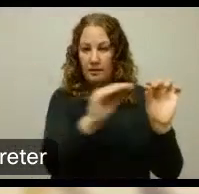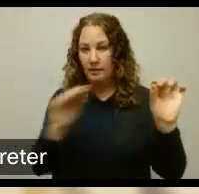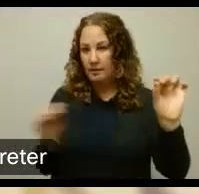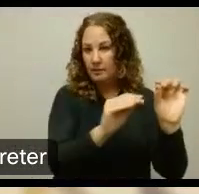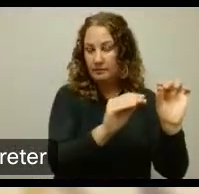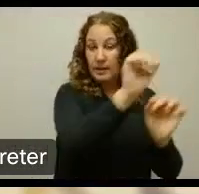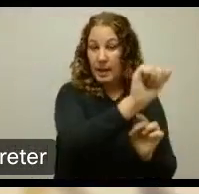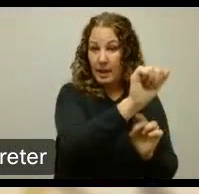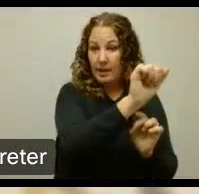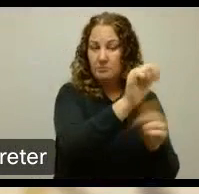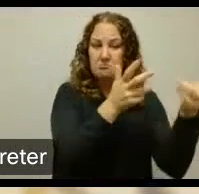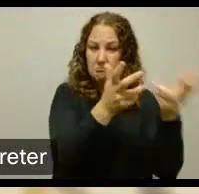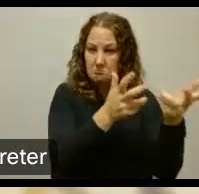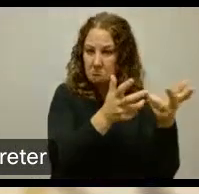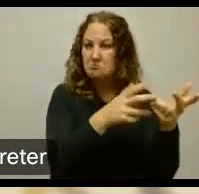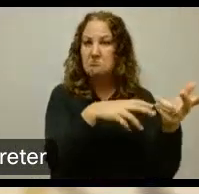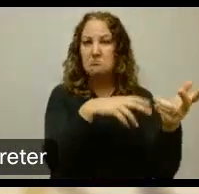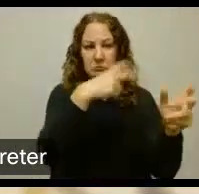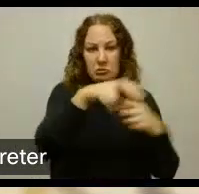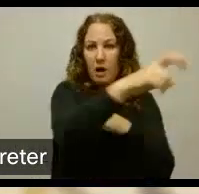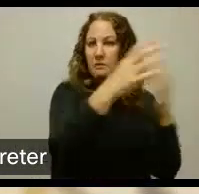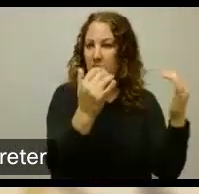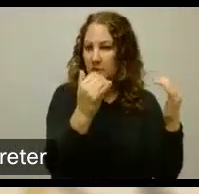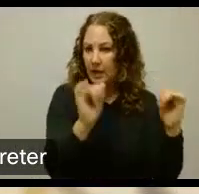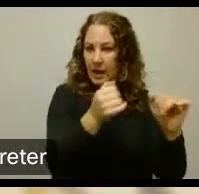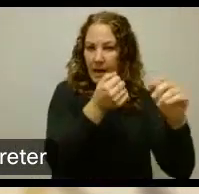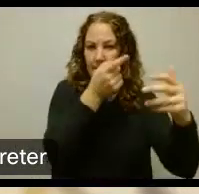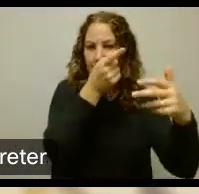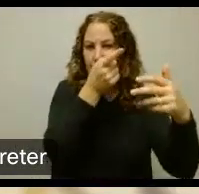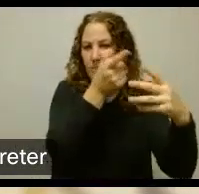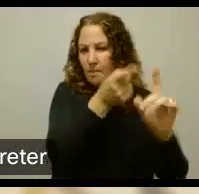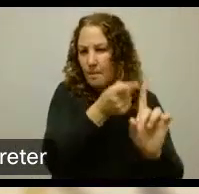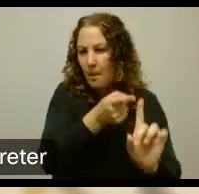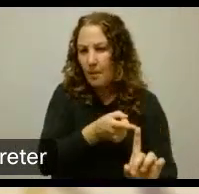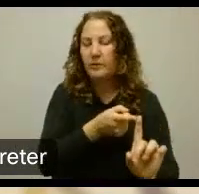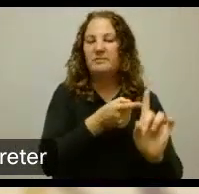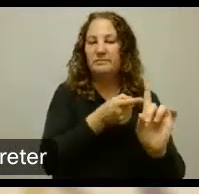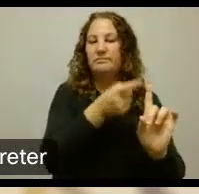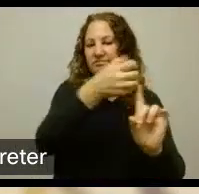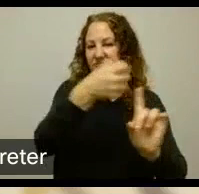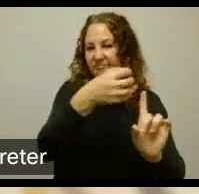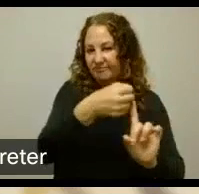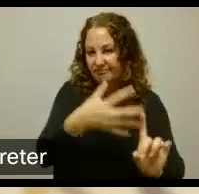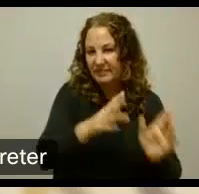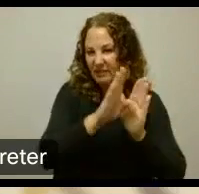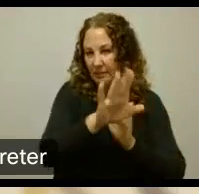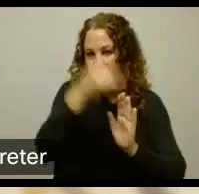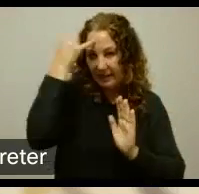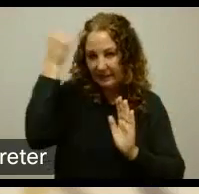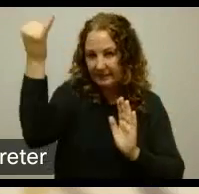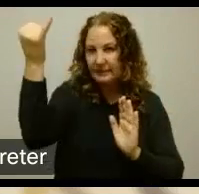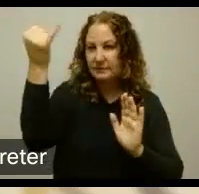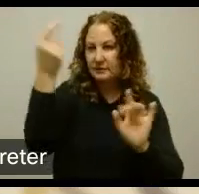is engage when traveling abroad, and in bullet points, I write down the development of that specific idea from